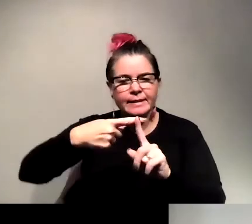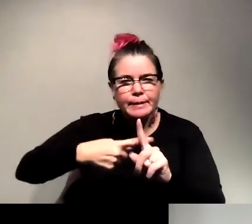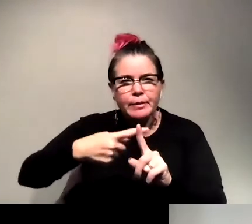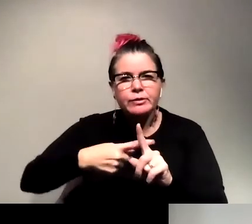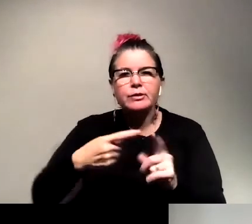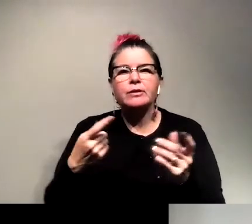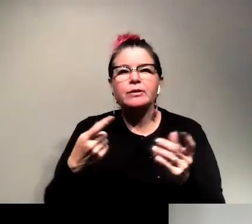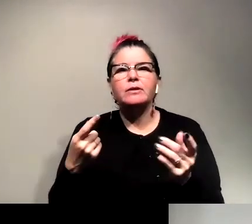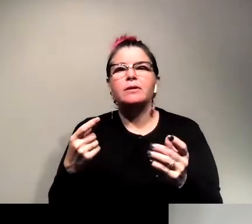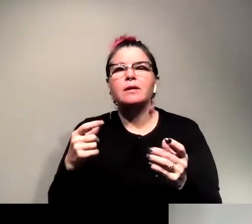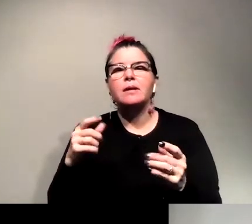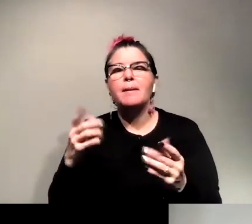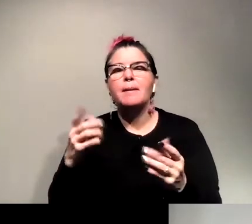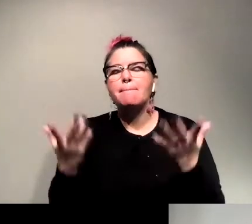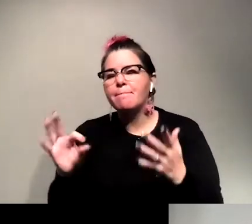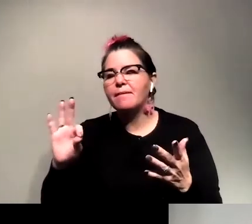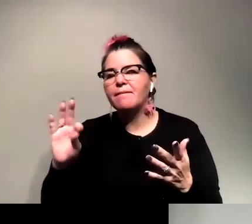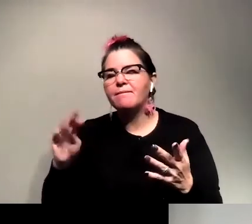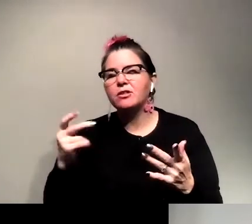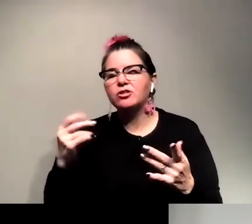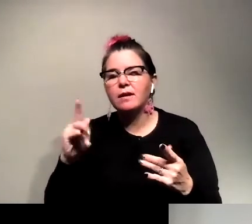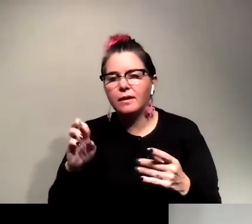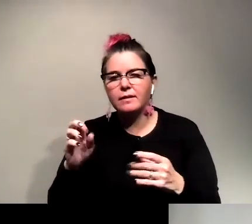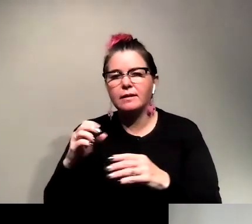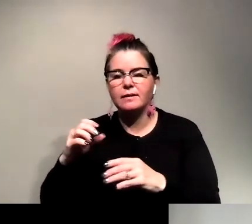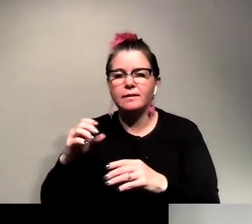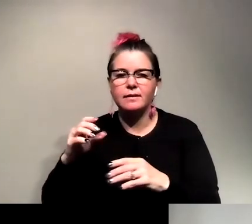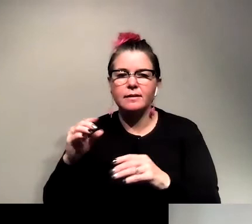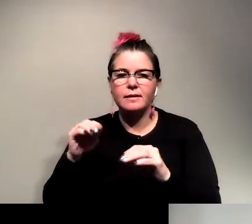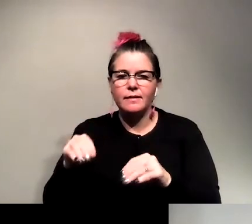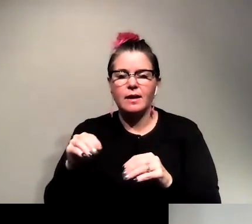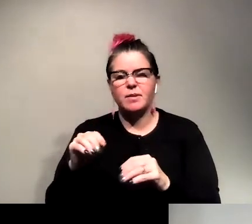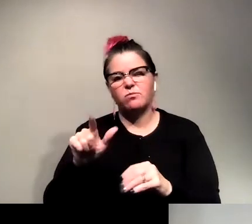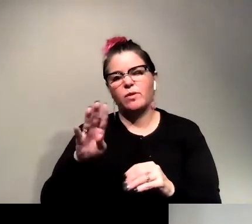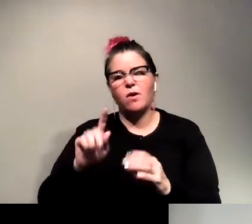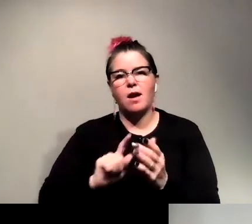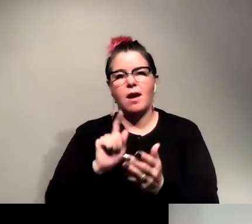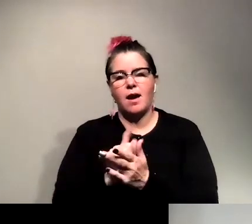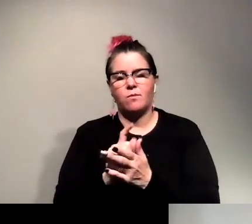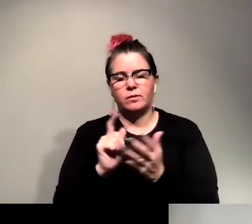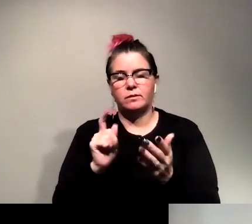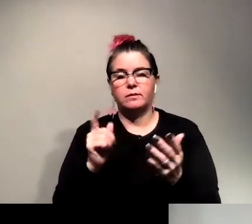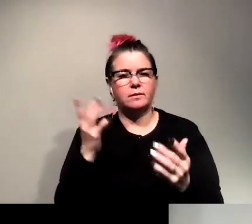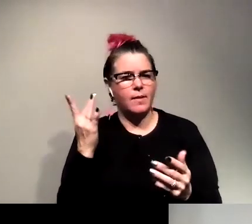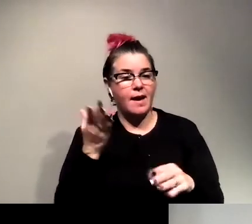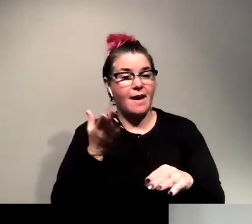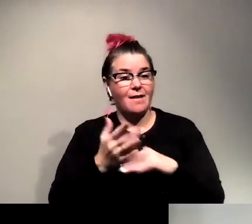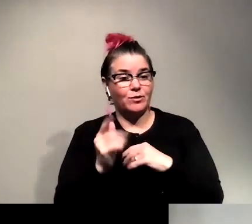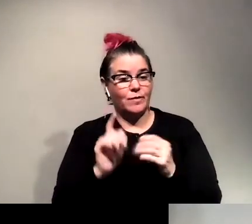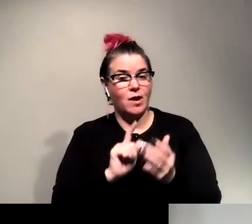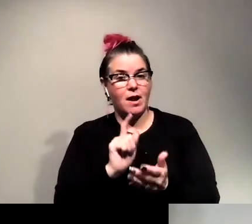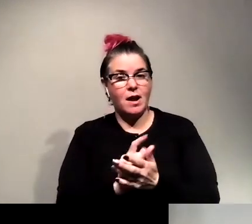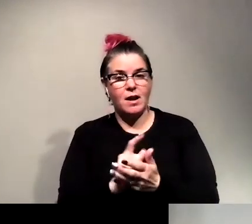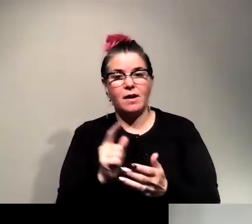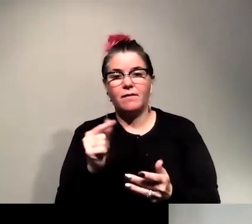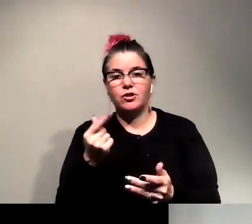there's fungicide in the media that they're germinating on, but it's really just 24 hours. Because after 24 hours, you've got a germ